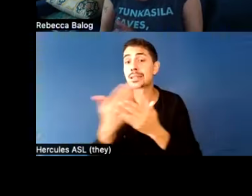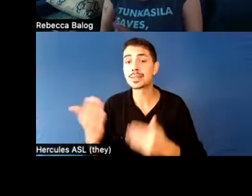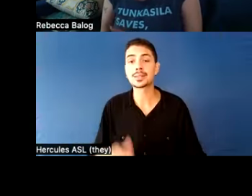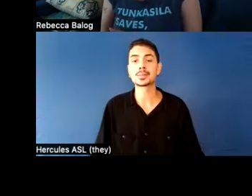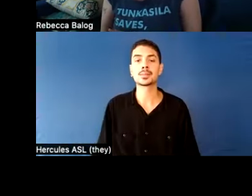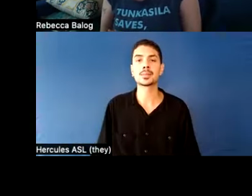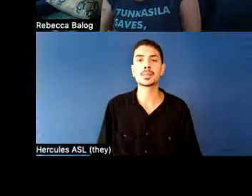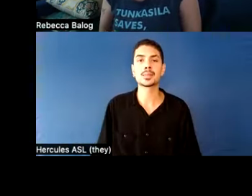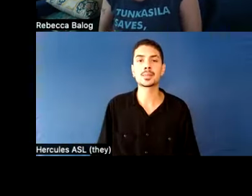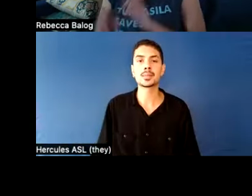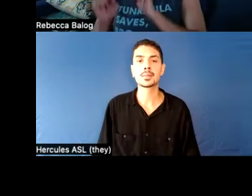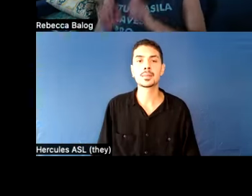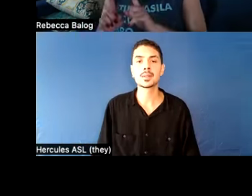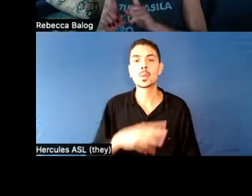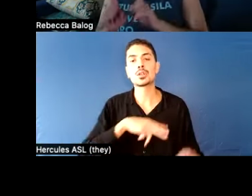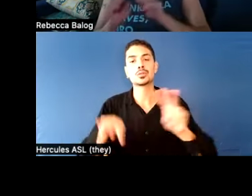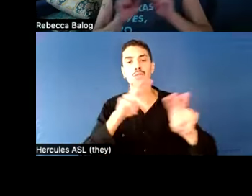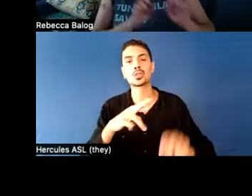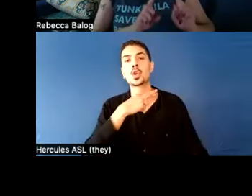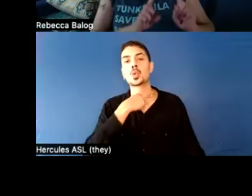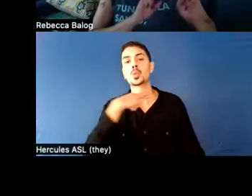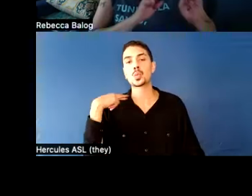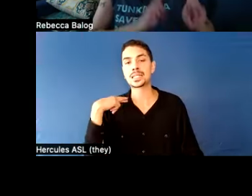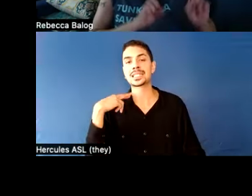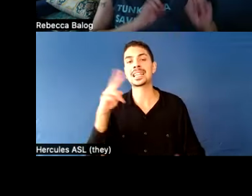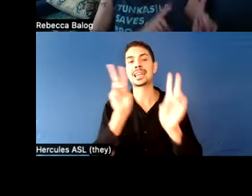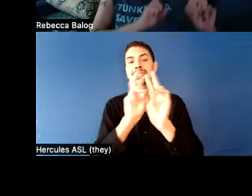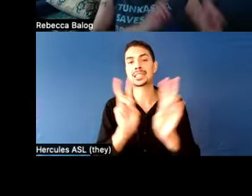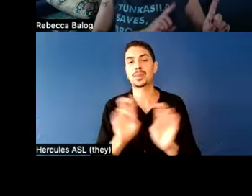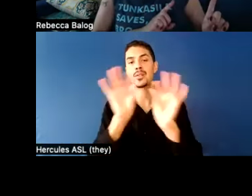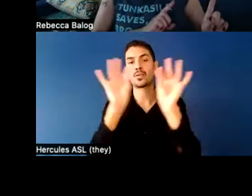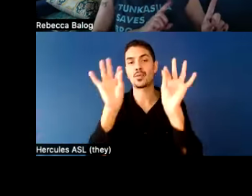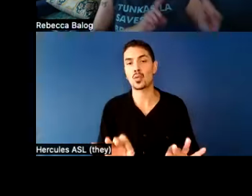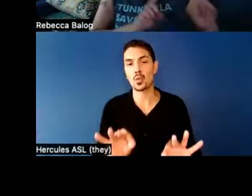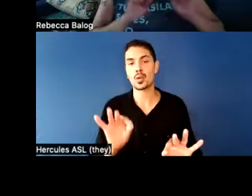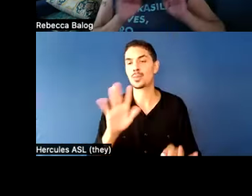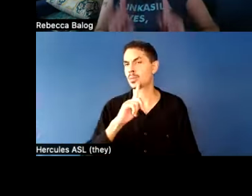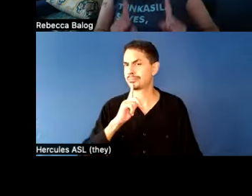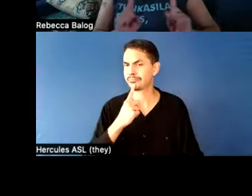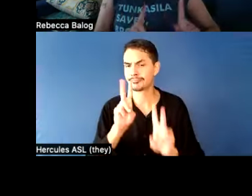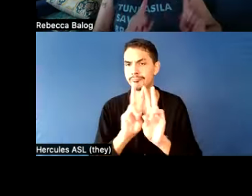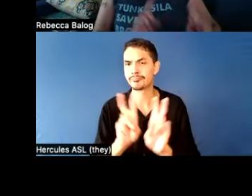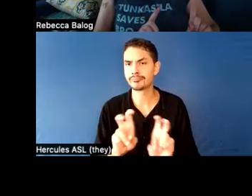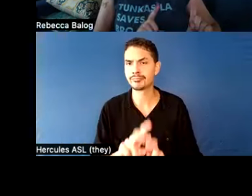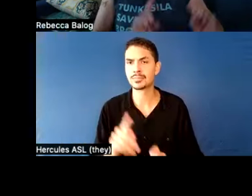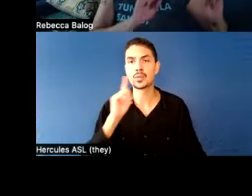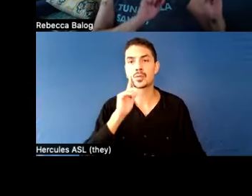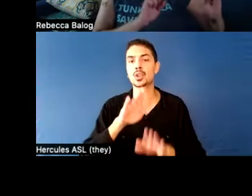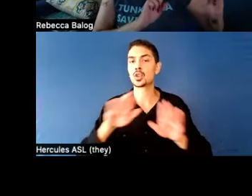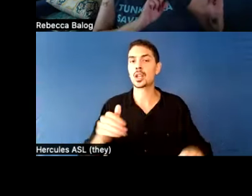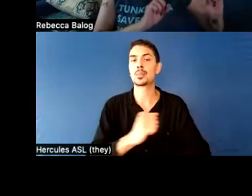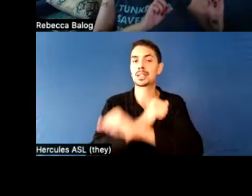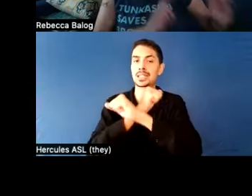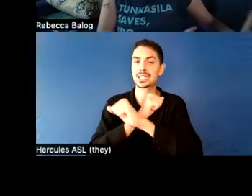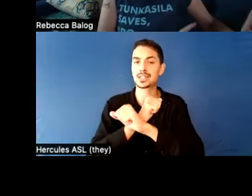with Child Protective Services. Again, I'm leaning back to the very first storytelling where Child Protective Services went